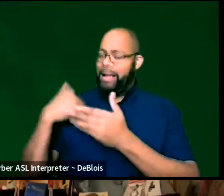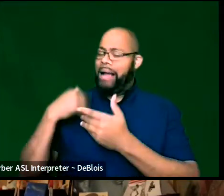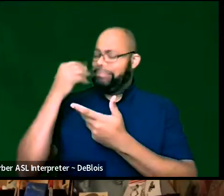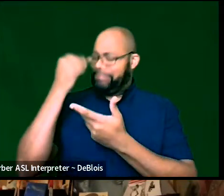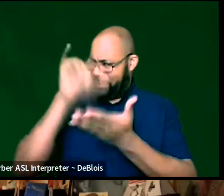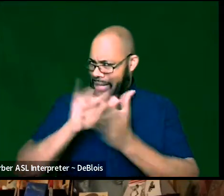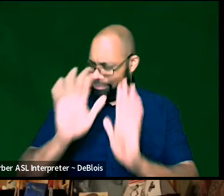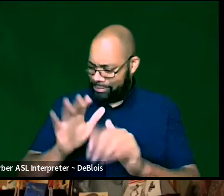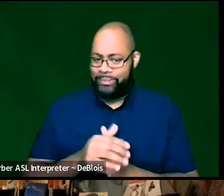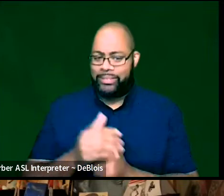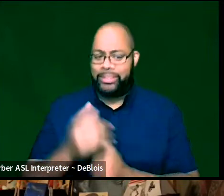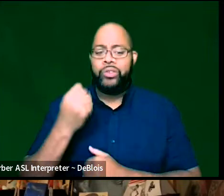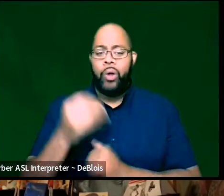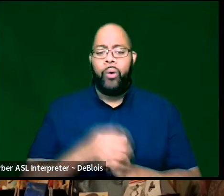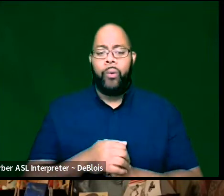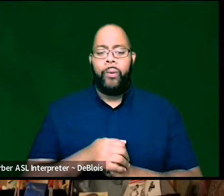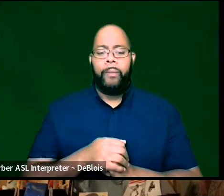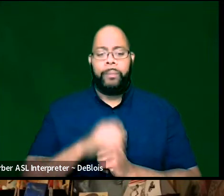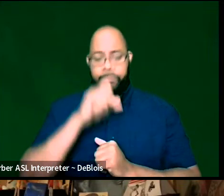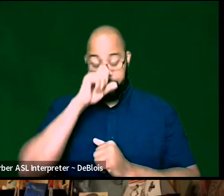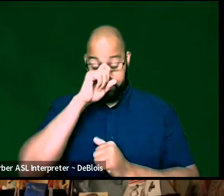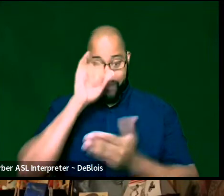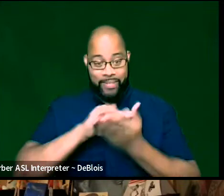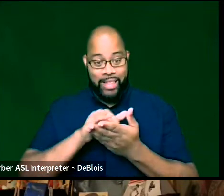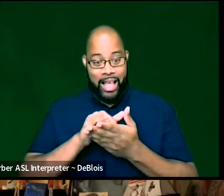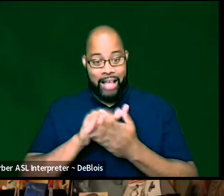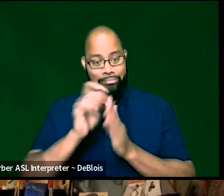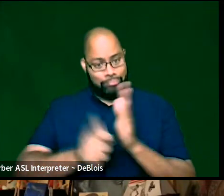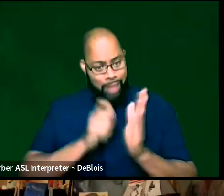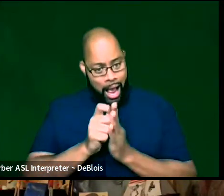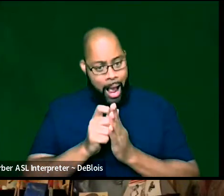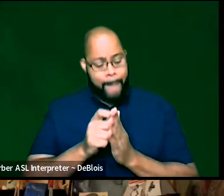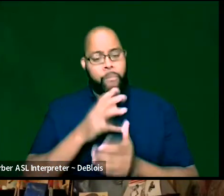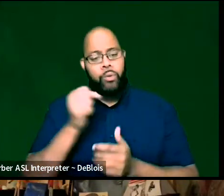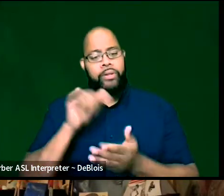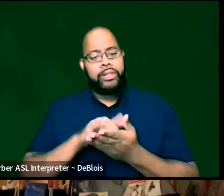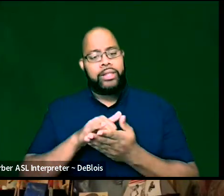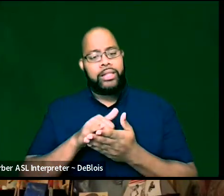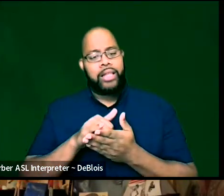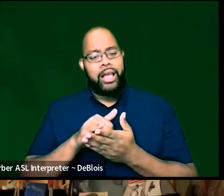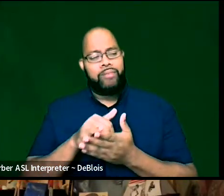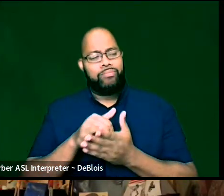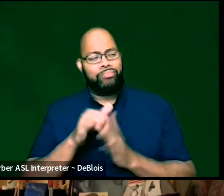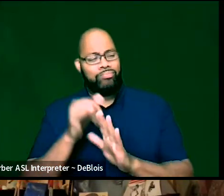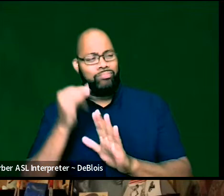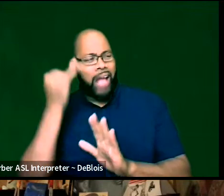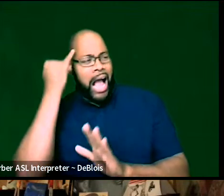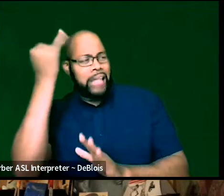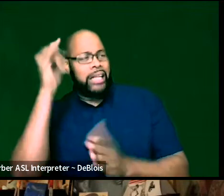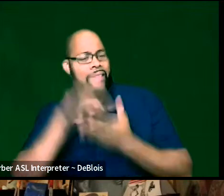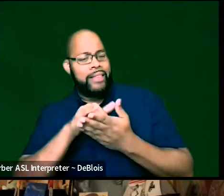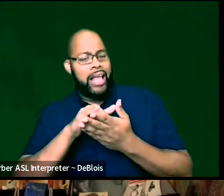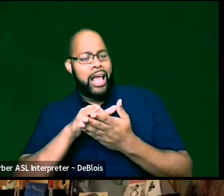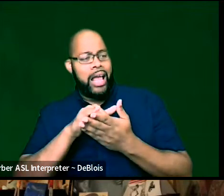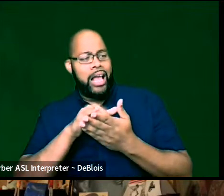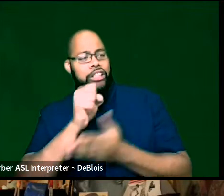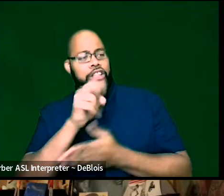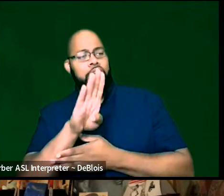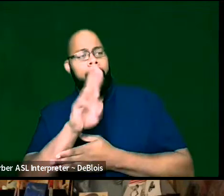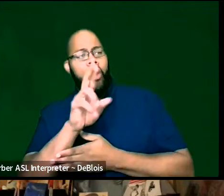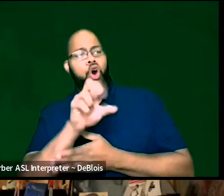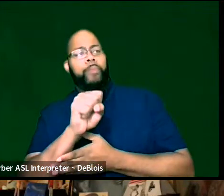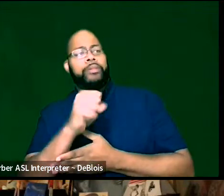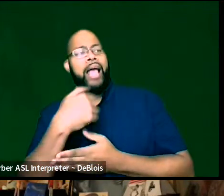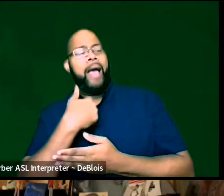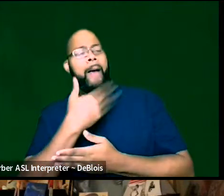that. And so in that day and time, there was this preconceived notion that the suburbs had